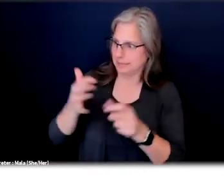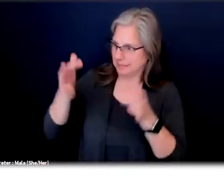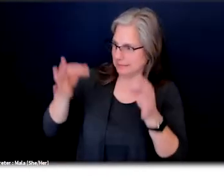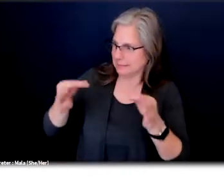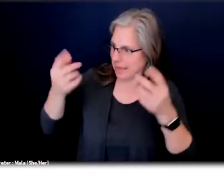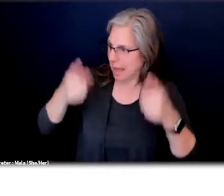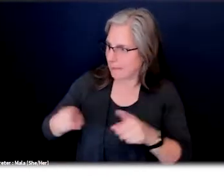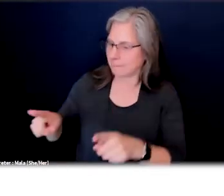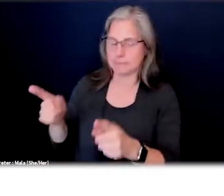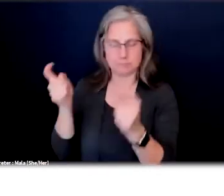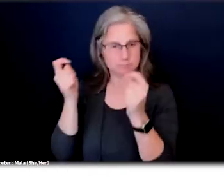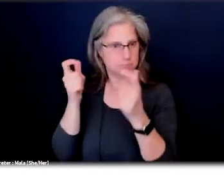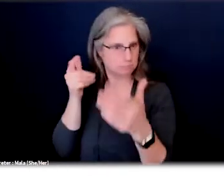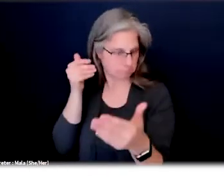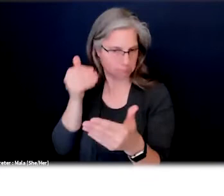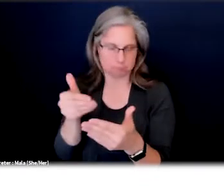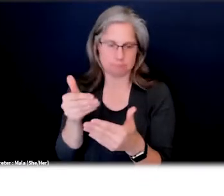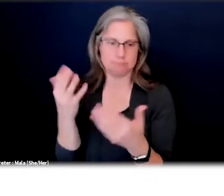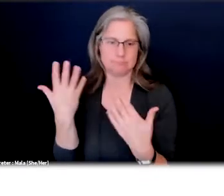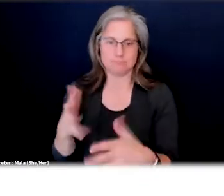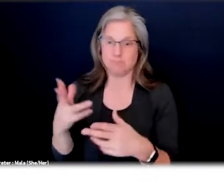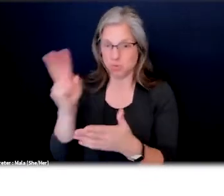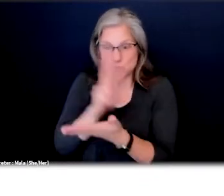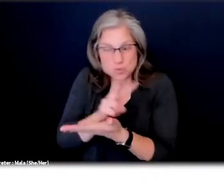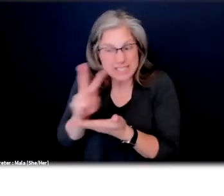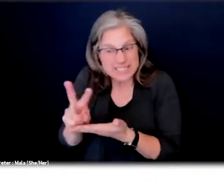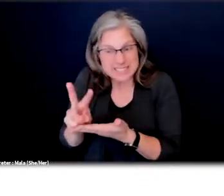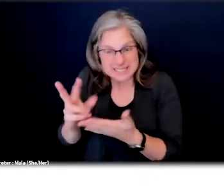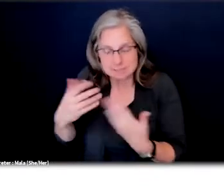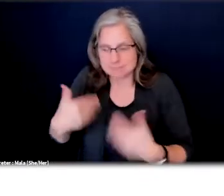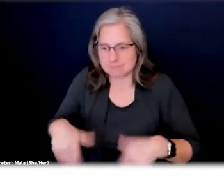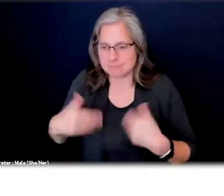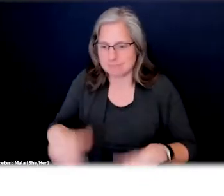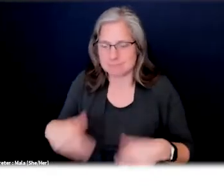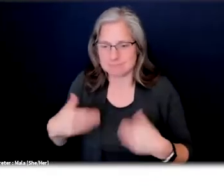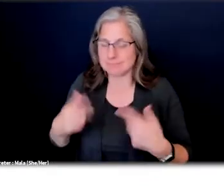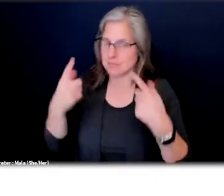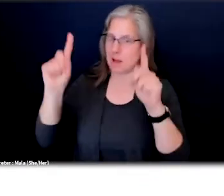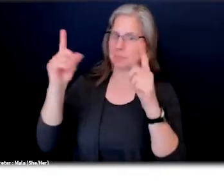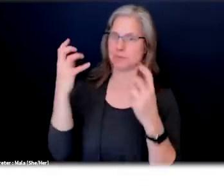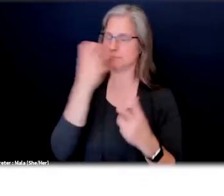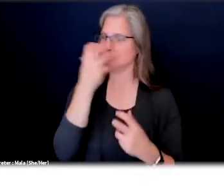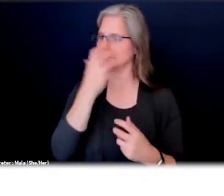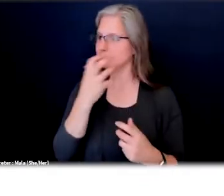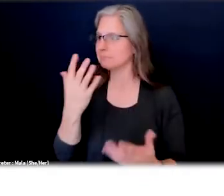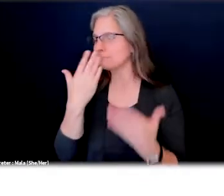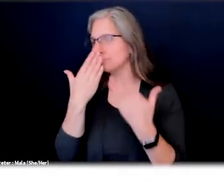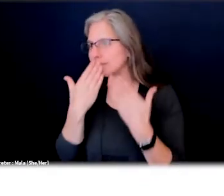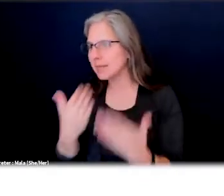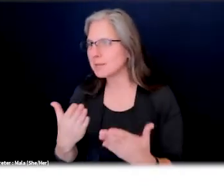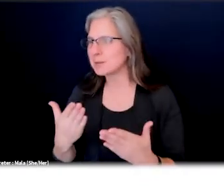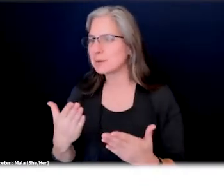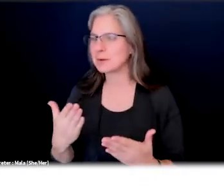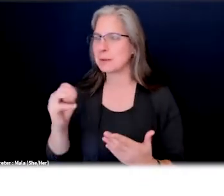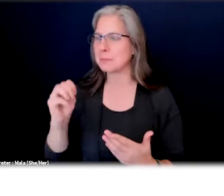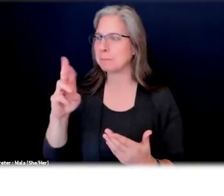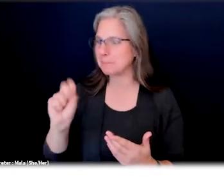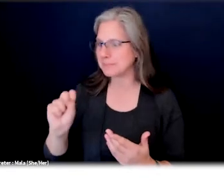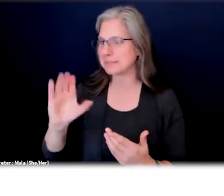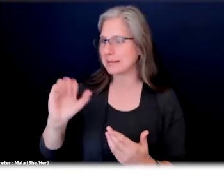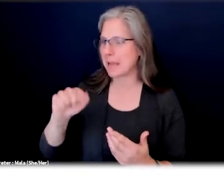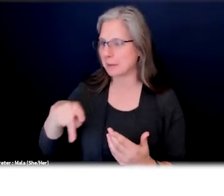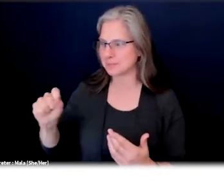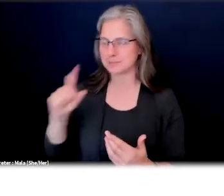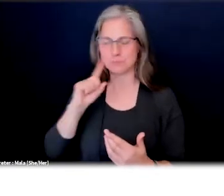in such a short period of time, 2 weeks. This has been accomplished. And thank you to Ms. Capps for